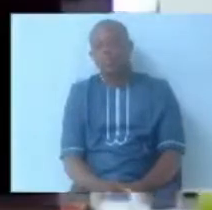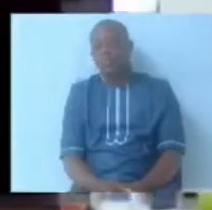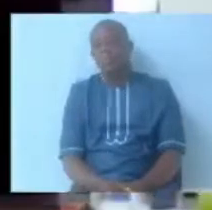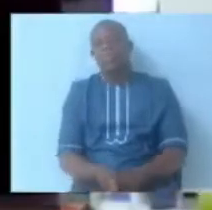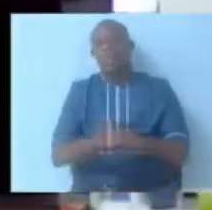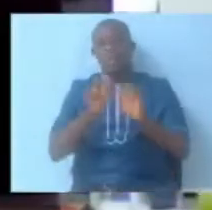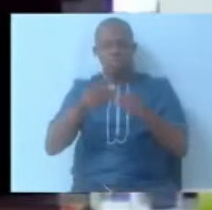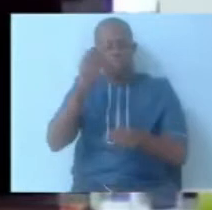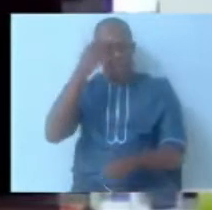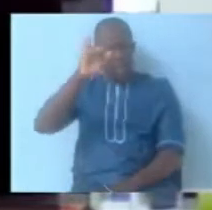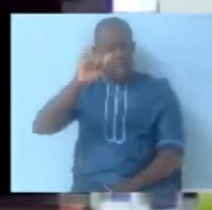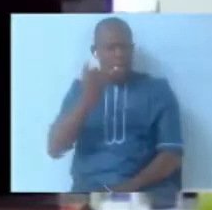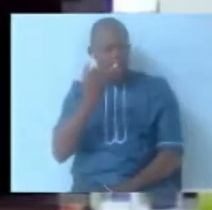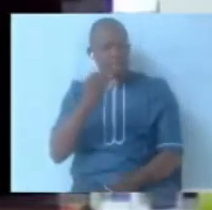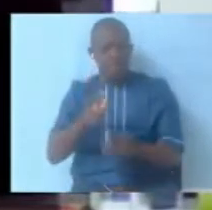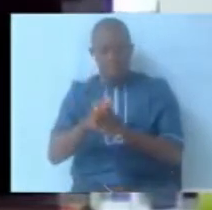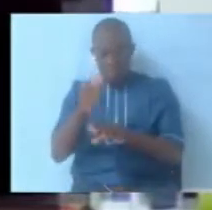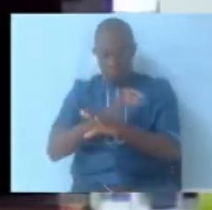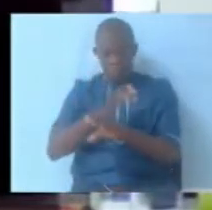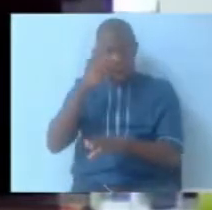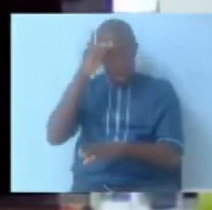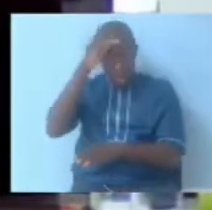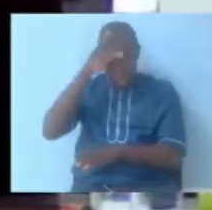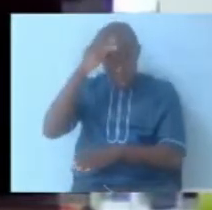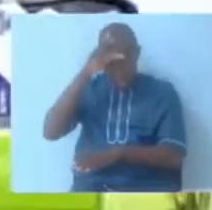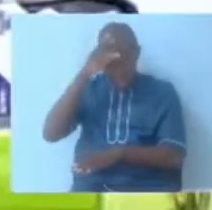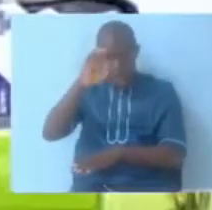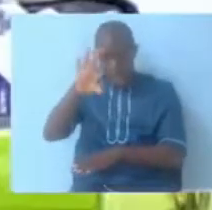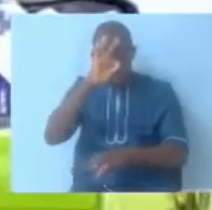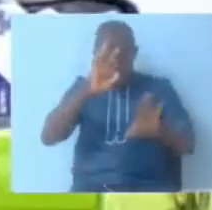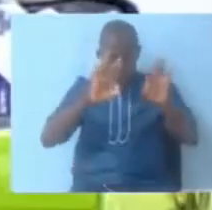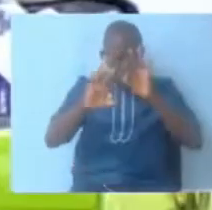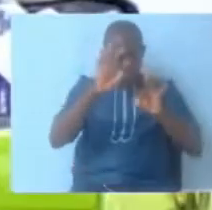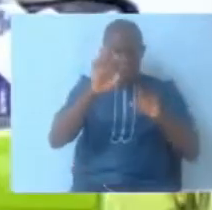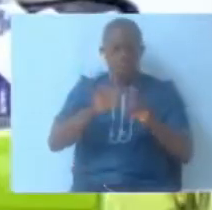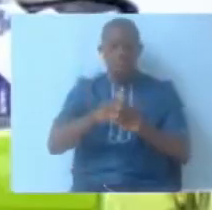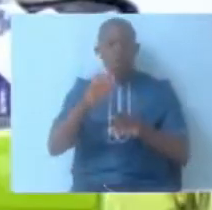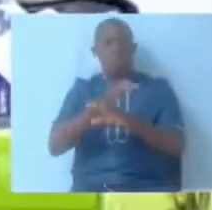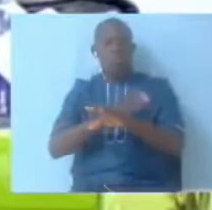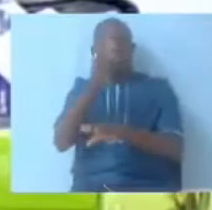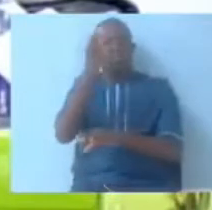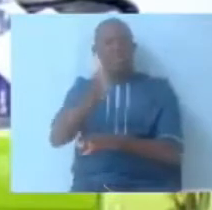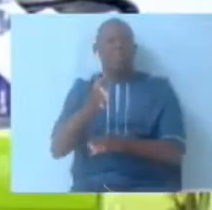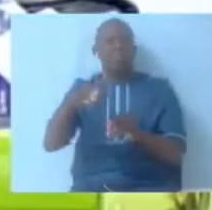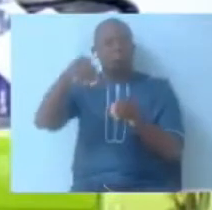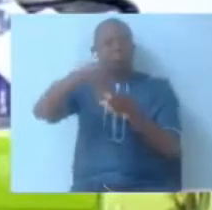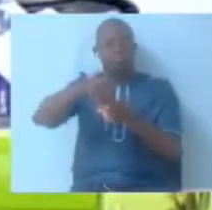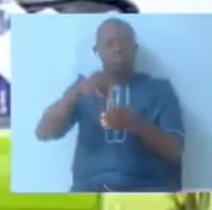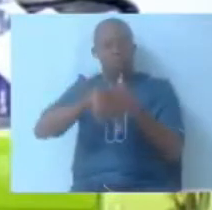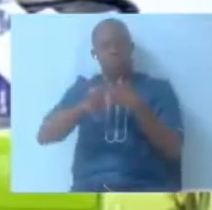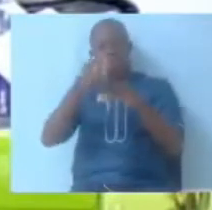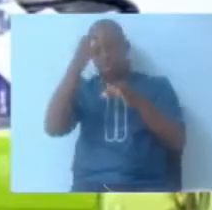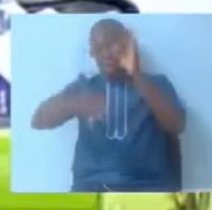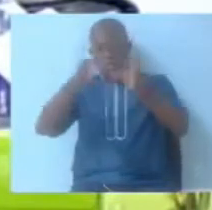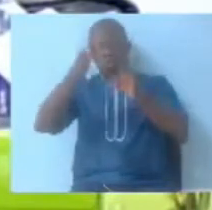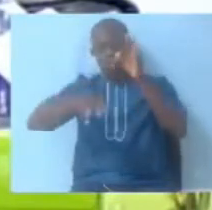that political appointment was a direct interference in the judicial system? Certainly it was. Political wala ke dabula kiti